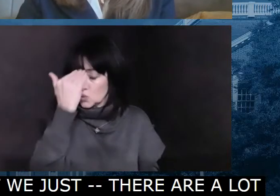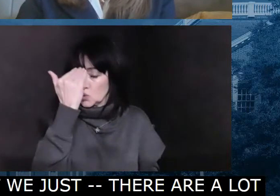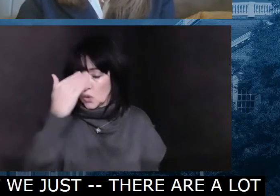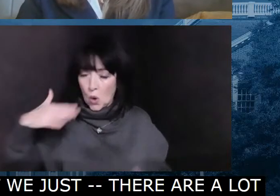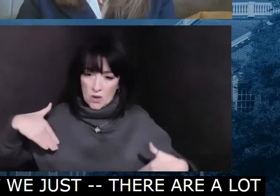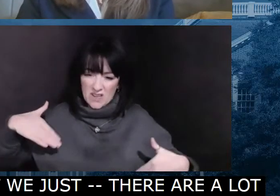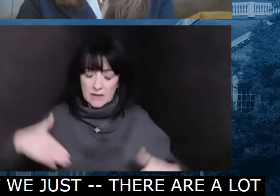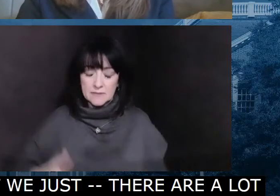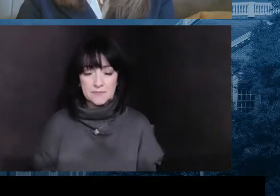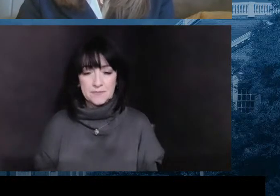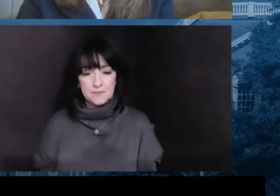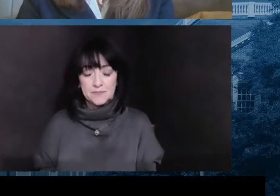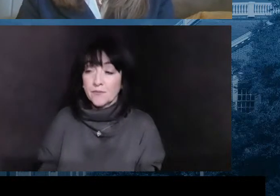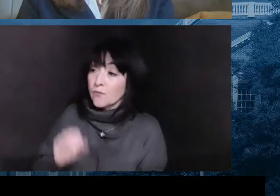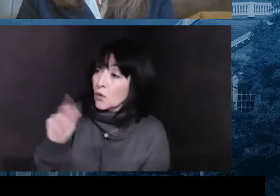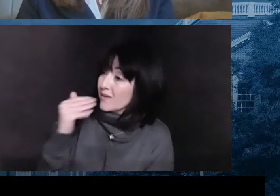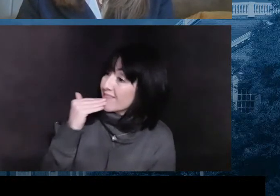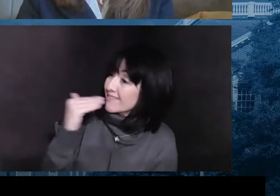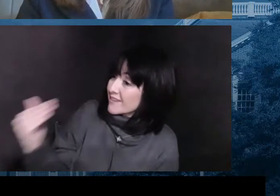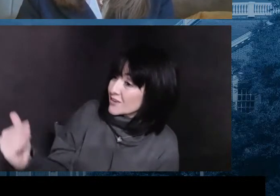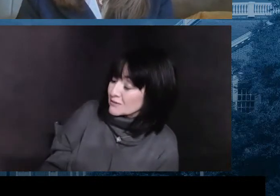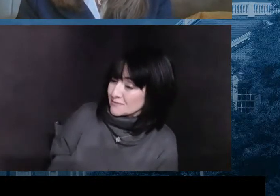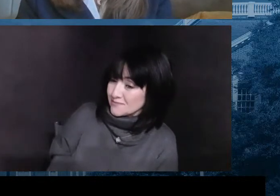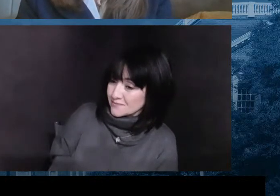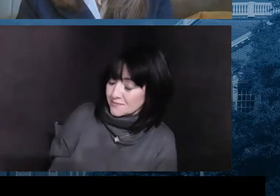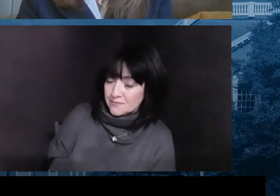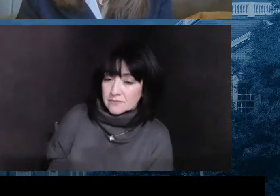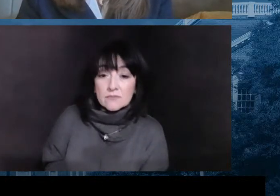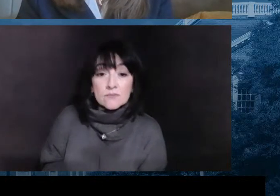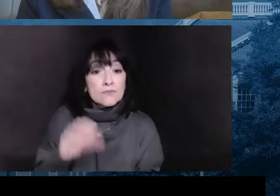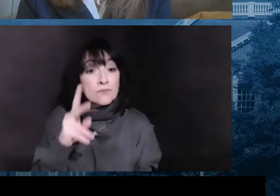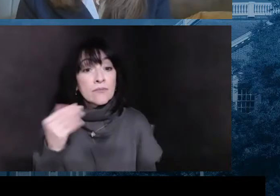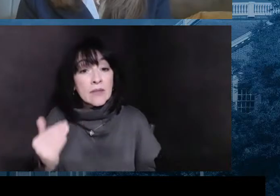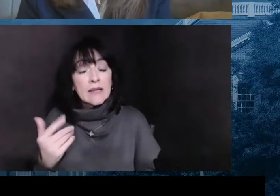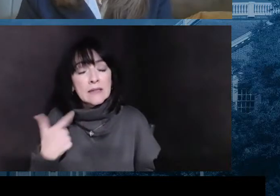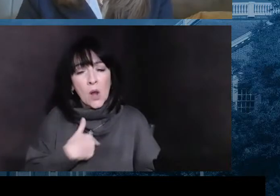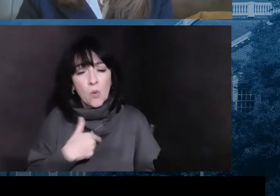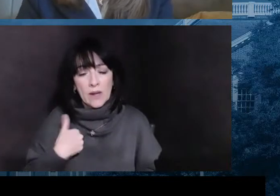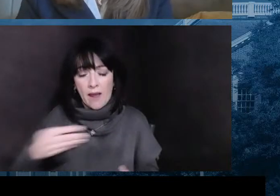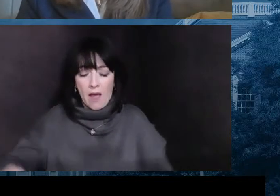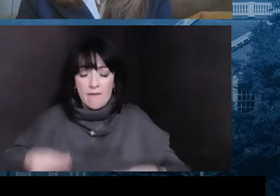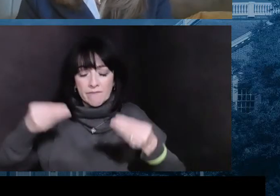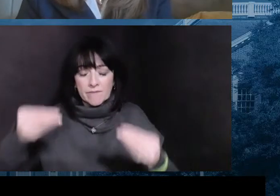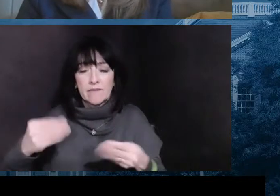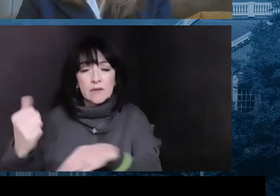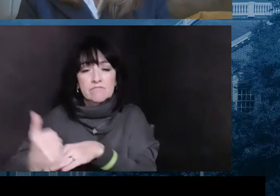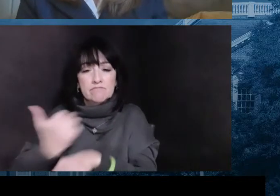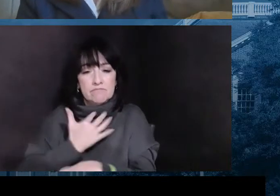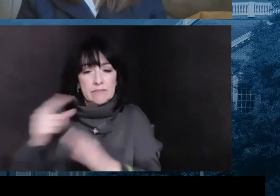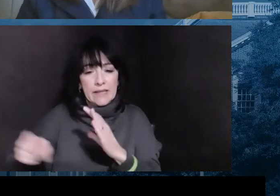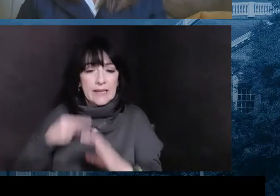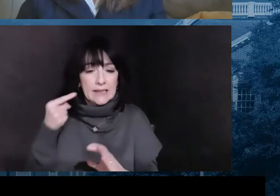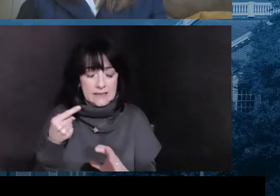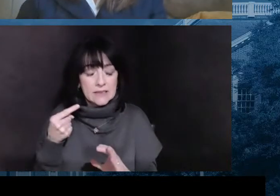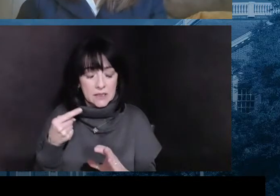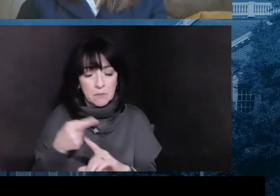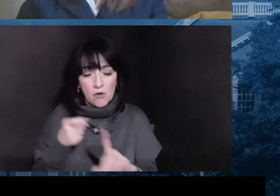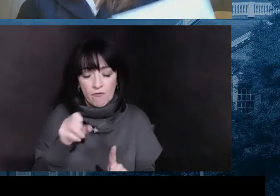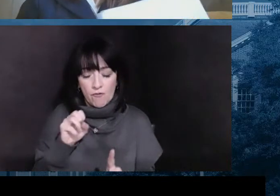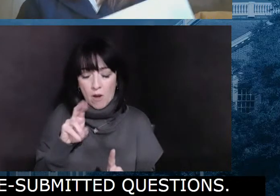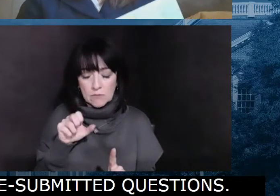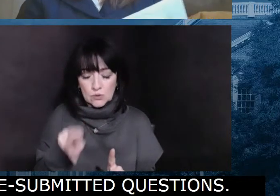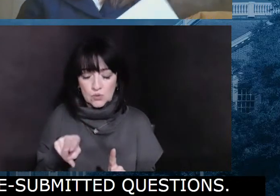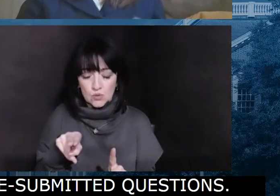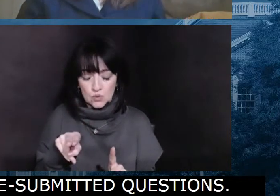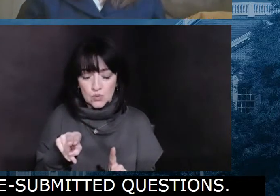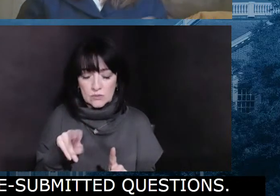right, next we'll move on to the pre-submitted questions. The first question is from Susan Campora at